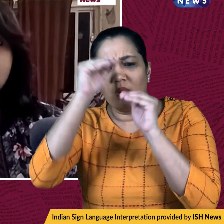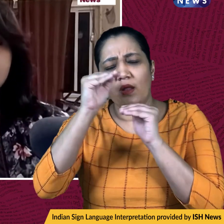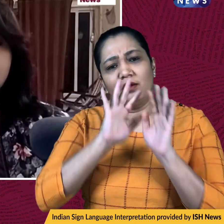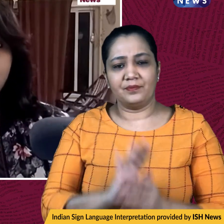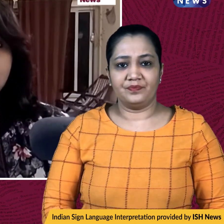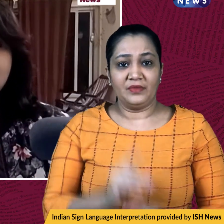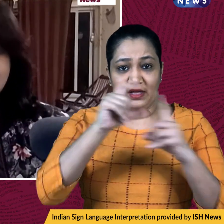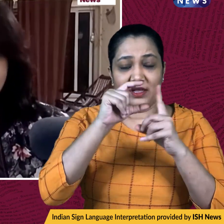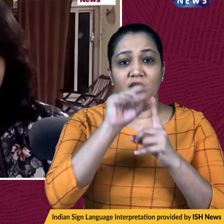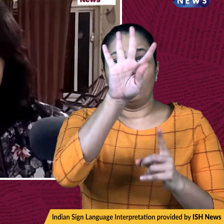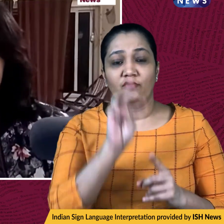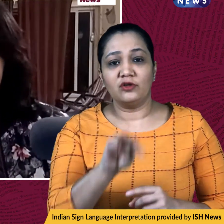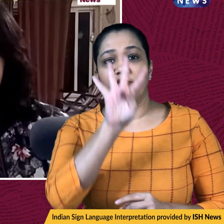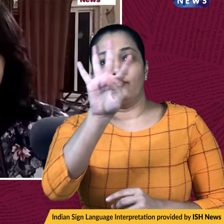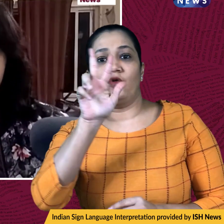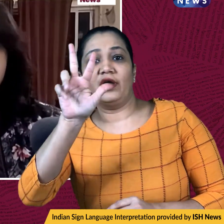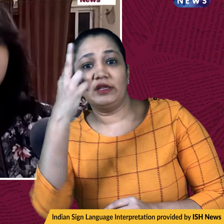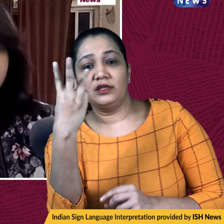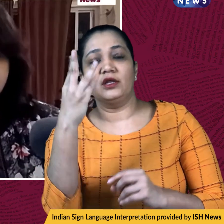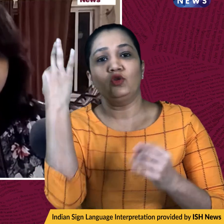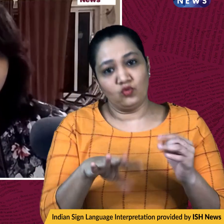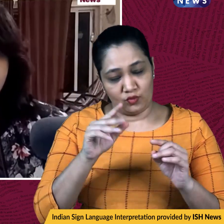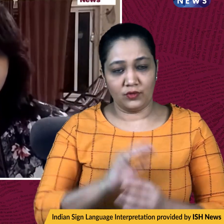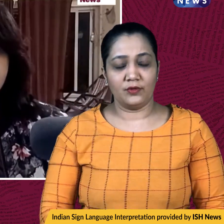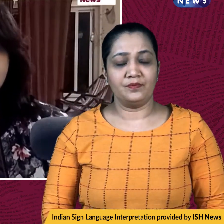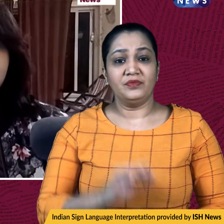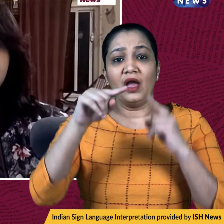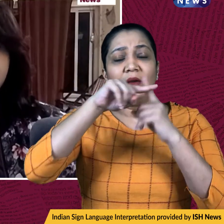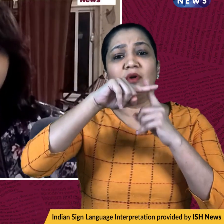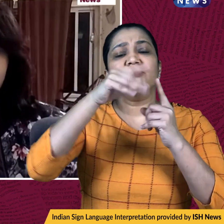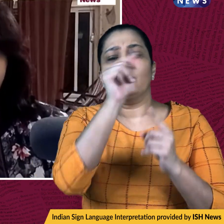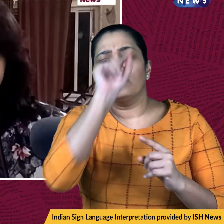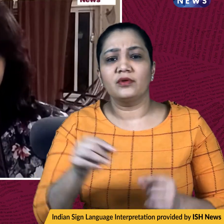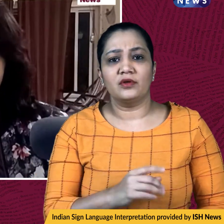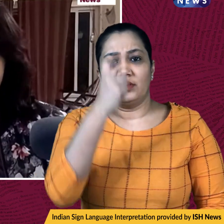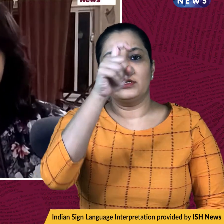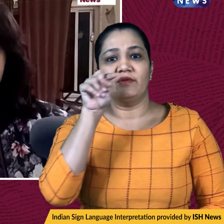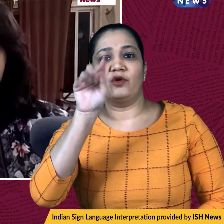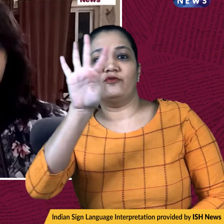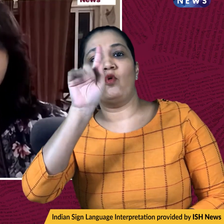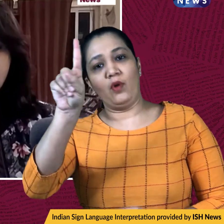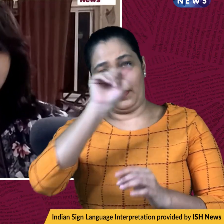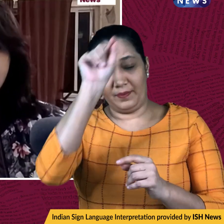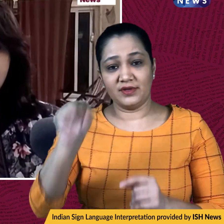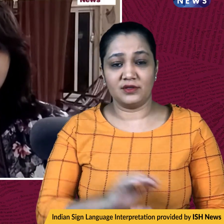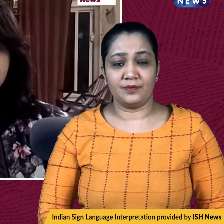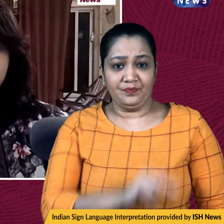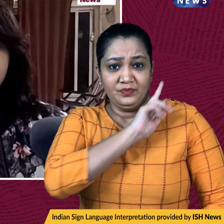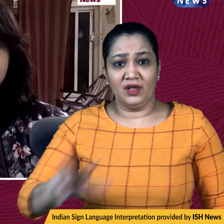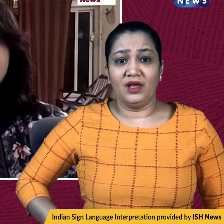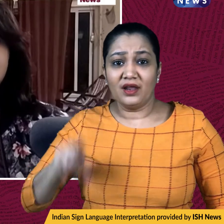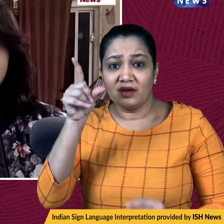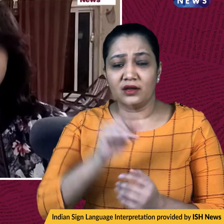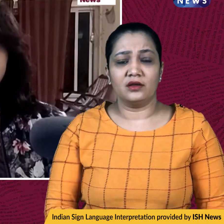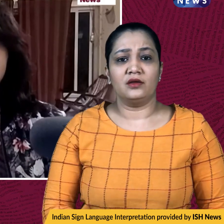reported 4,483 new COVID cases. The positivity rate is at 7.41%. Karnataka has